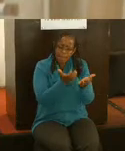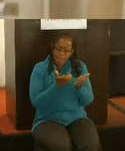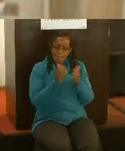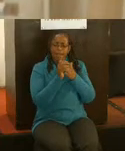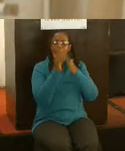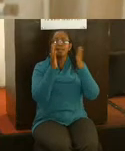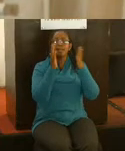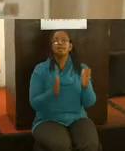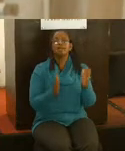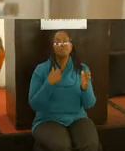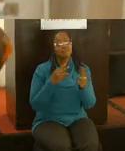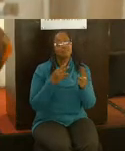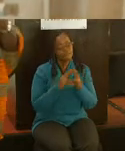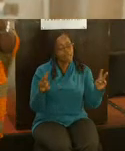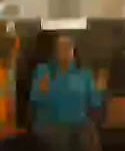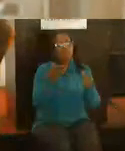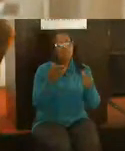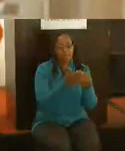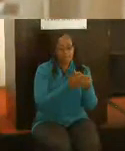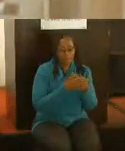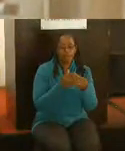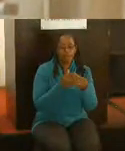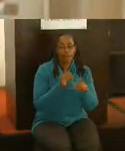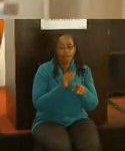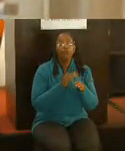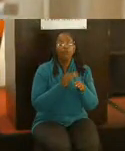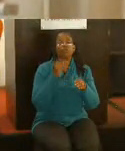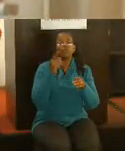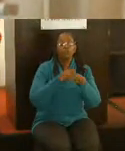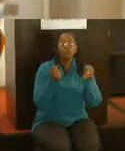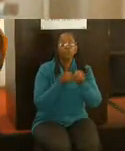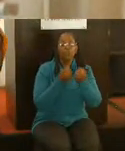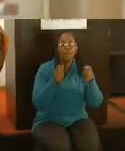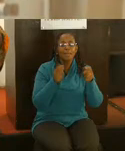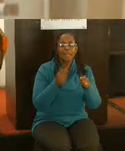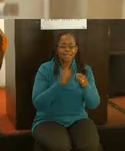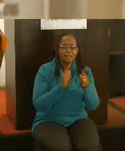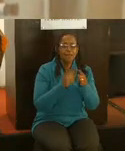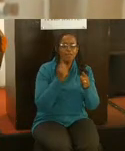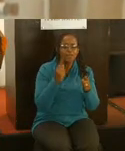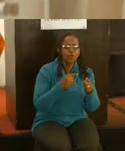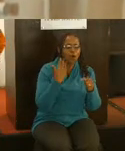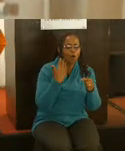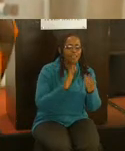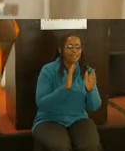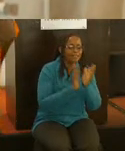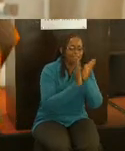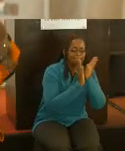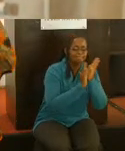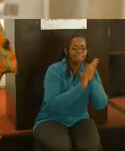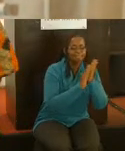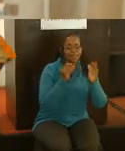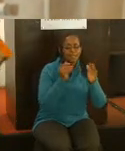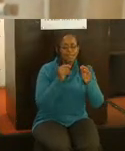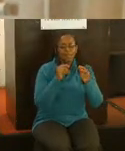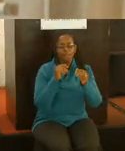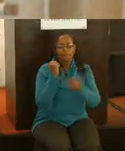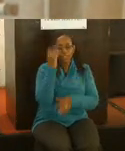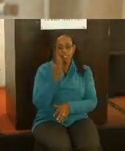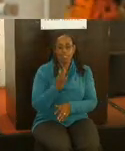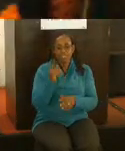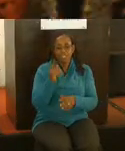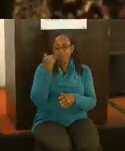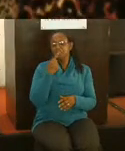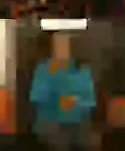be careful of social media be careful of the likes you give to politicians that's how they claim they are the leaders we like